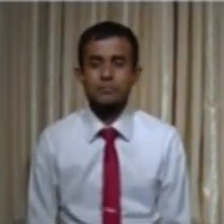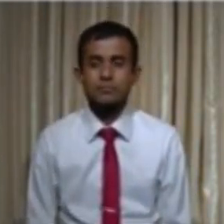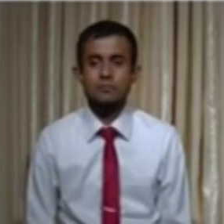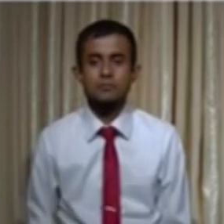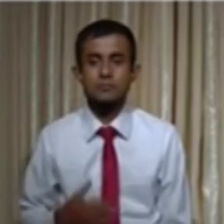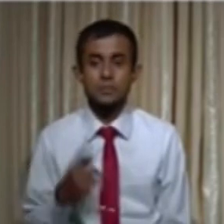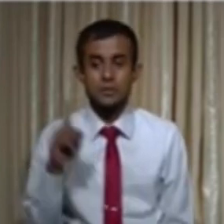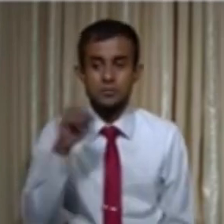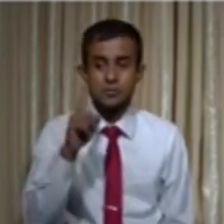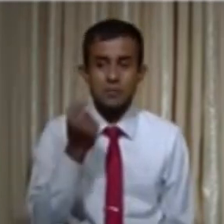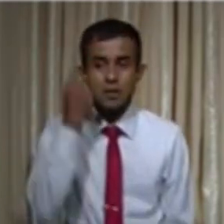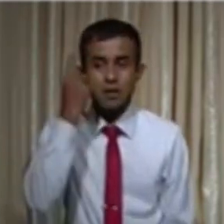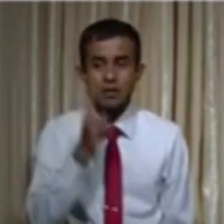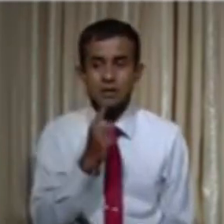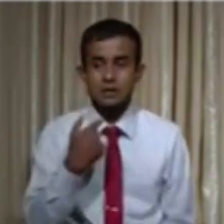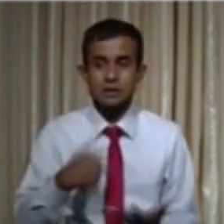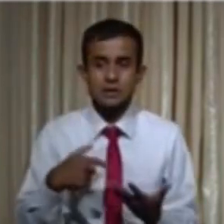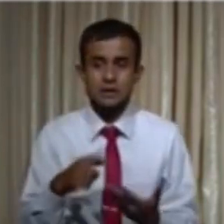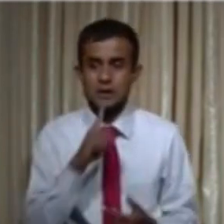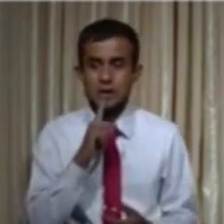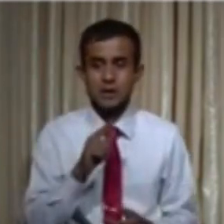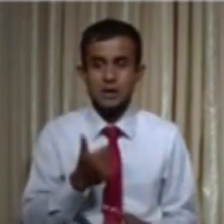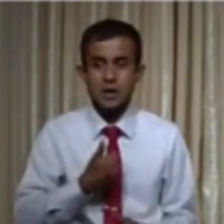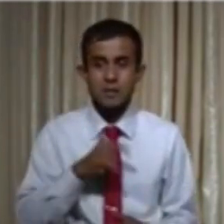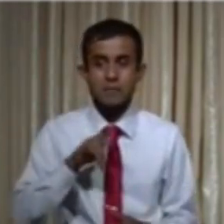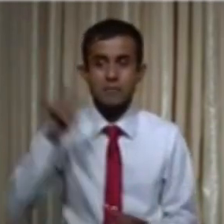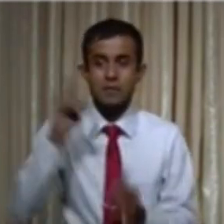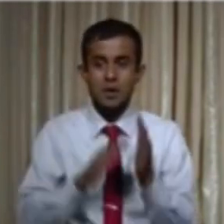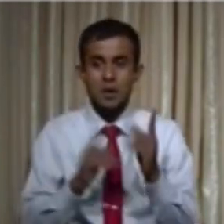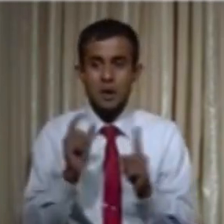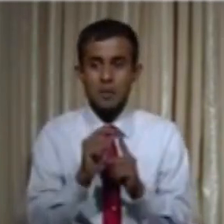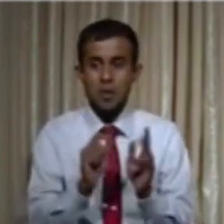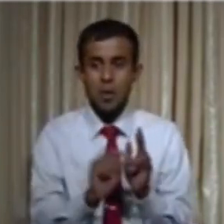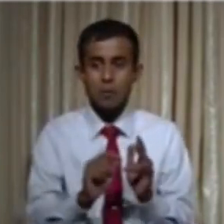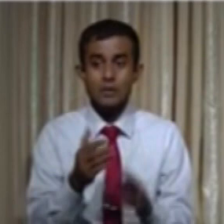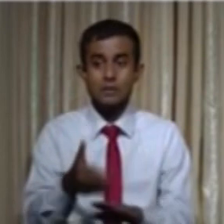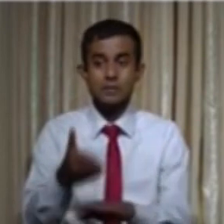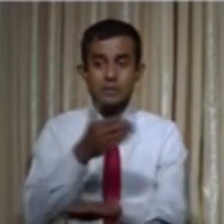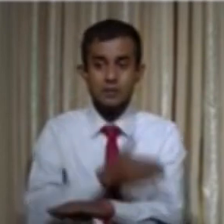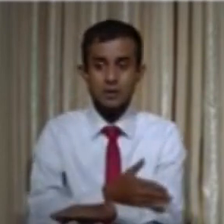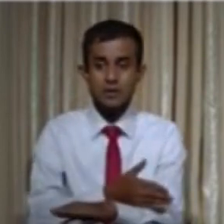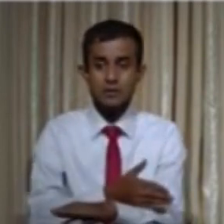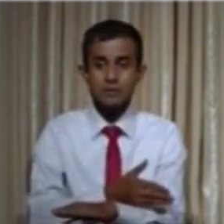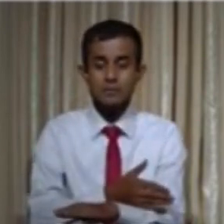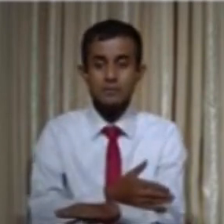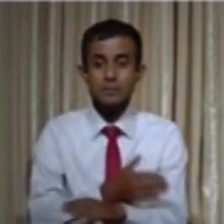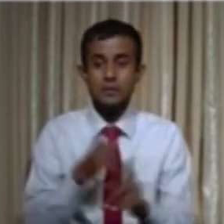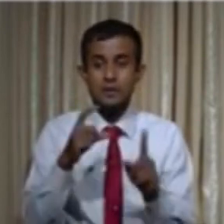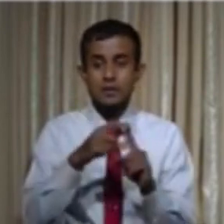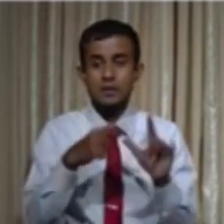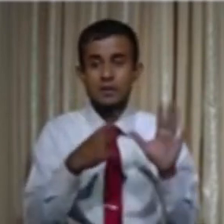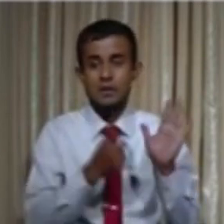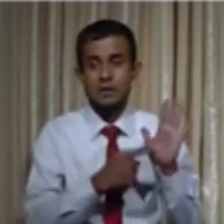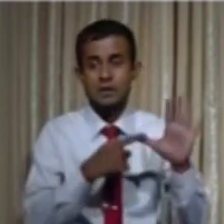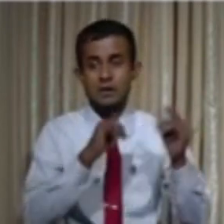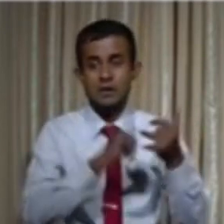with regards to the Minister of Foreign Affairs, but before that, since the Honourable Dalasa Alaperuma is present, Honourable Minister,